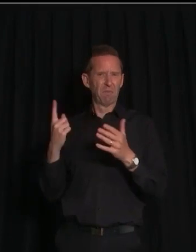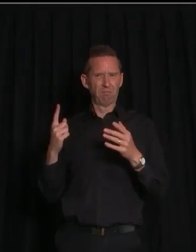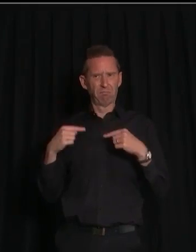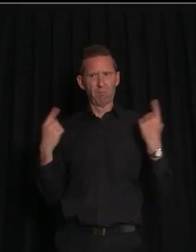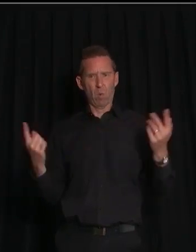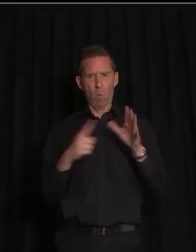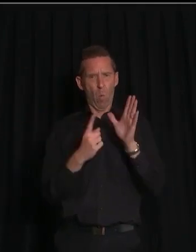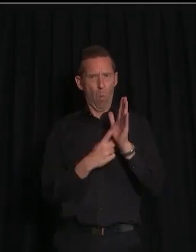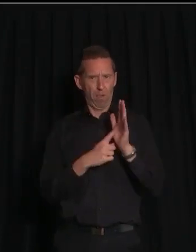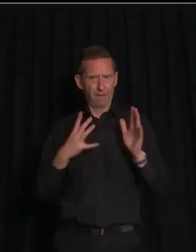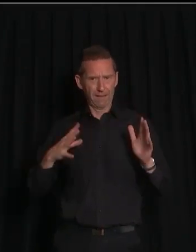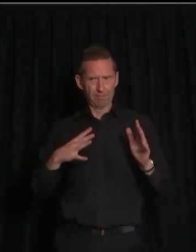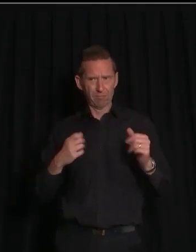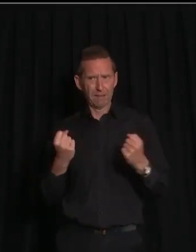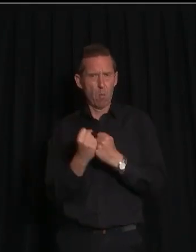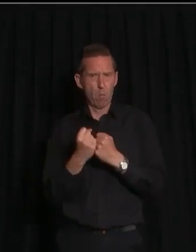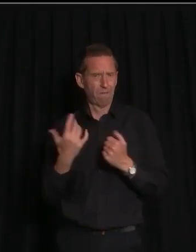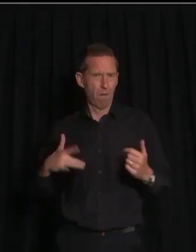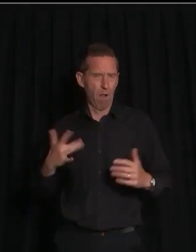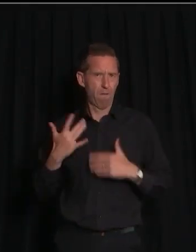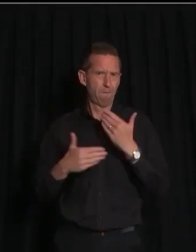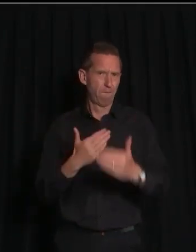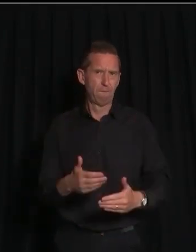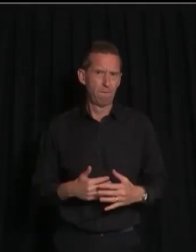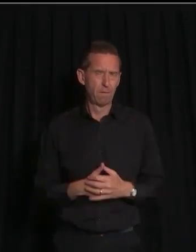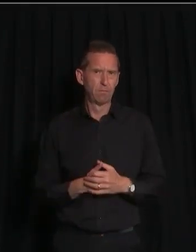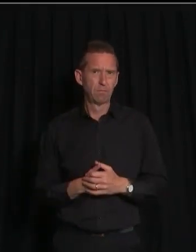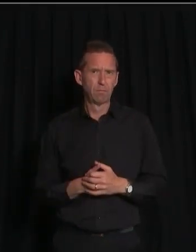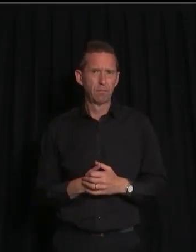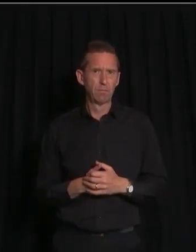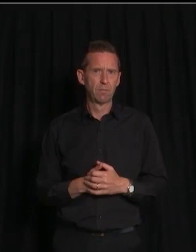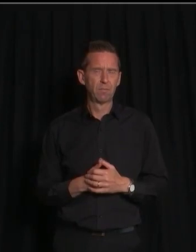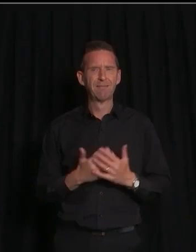need support to live. You know, and I think that's something that